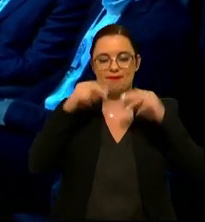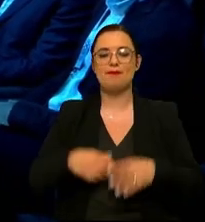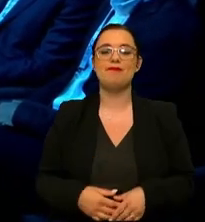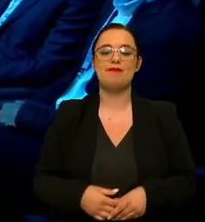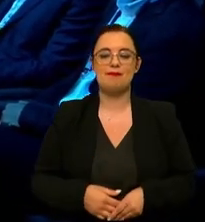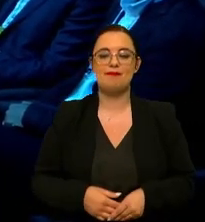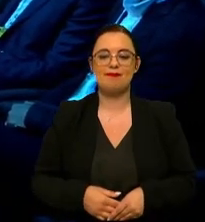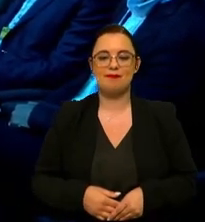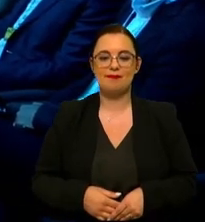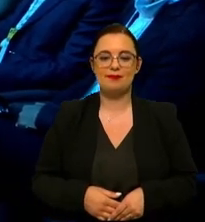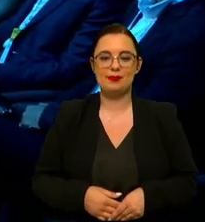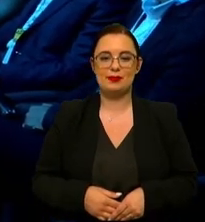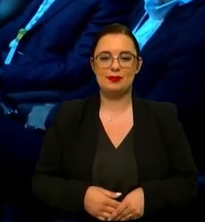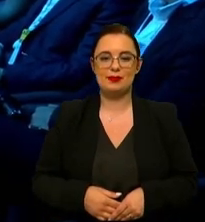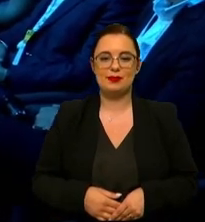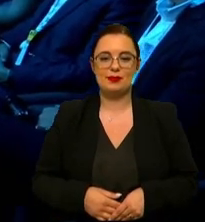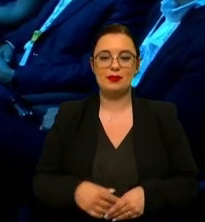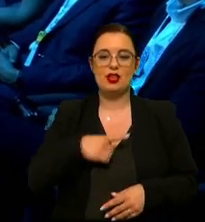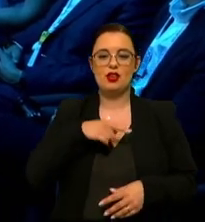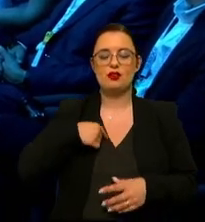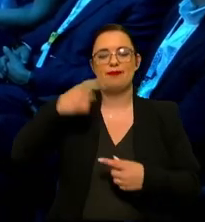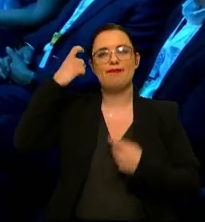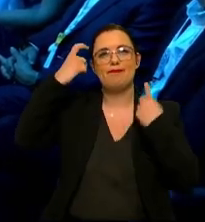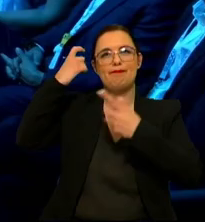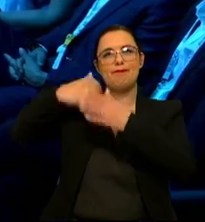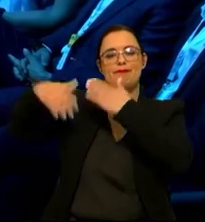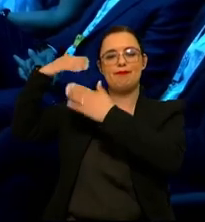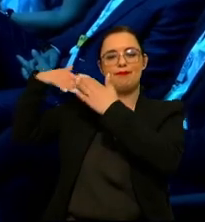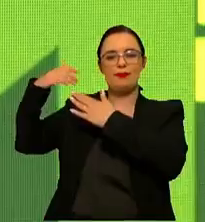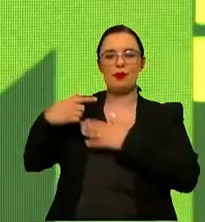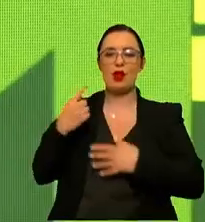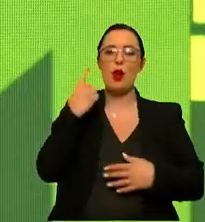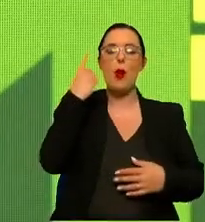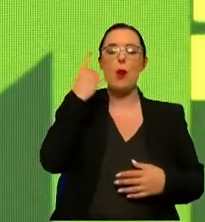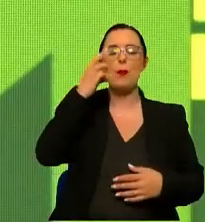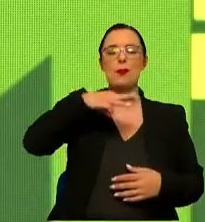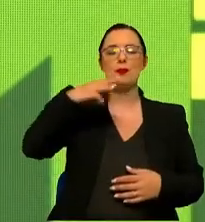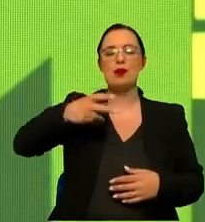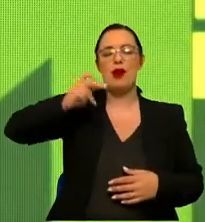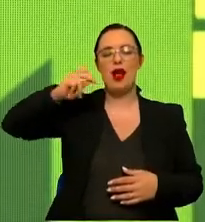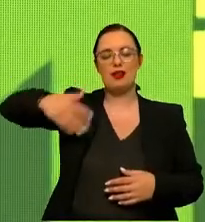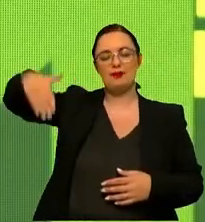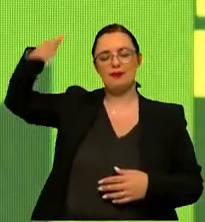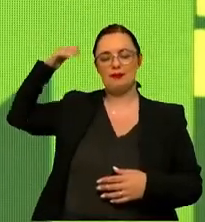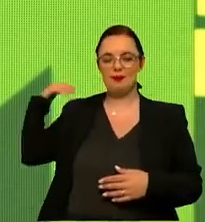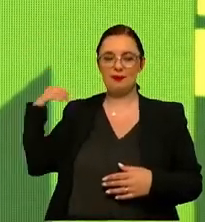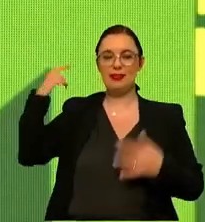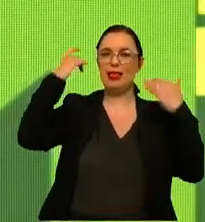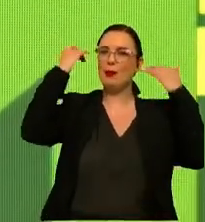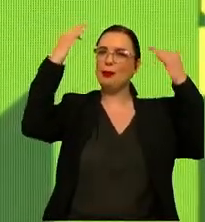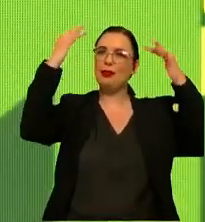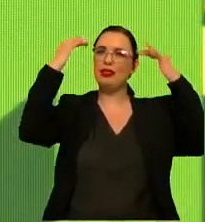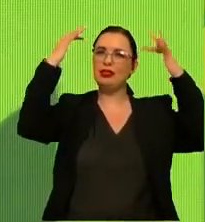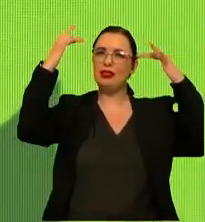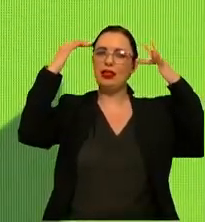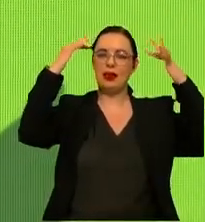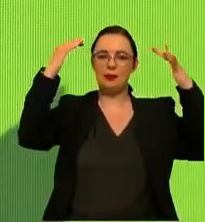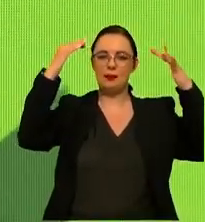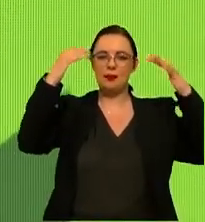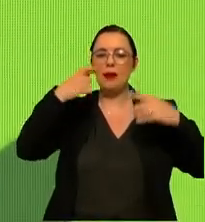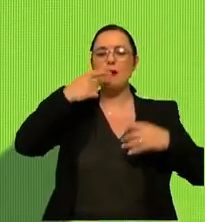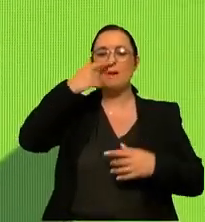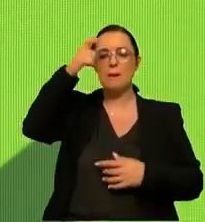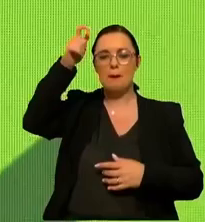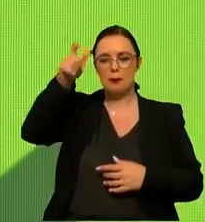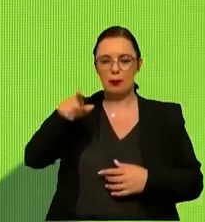right? And let's go back 1 million years ago. And imagine the first human picking